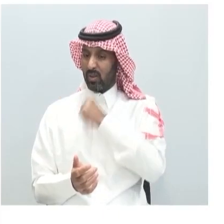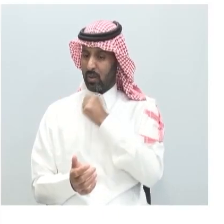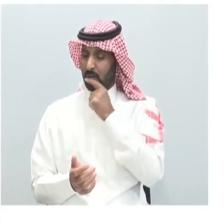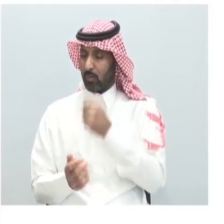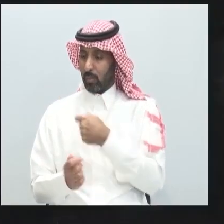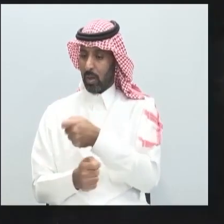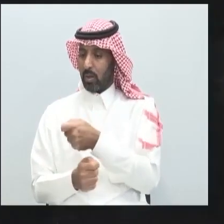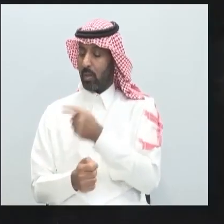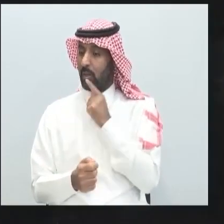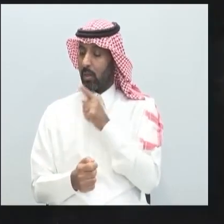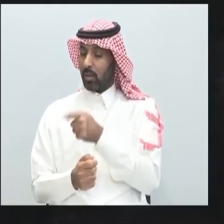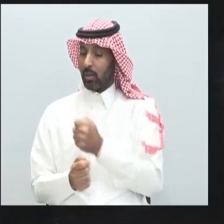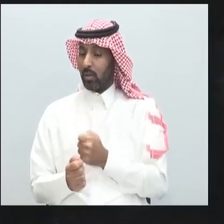have